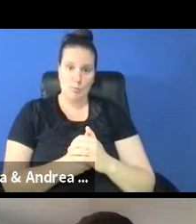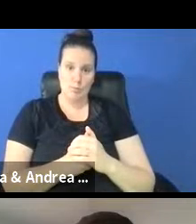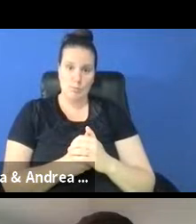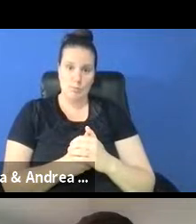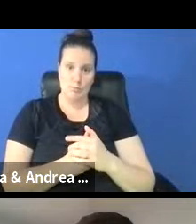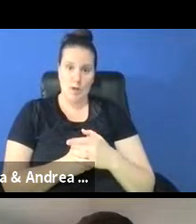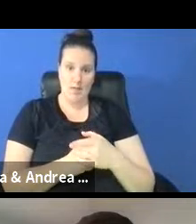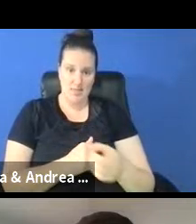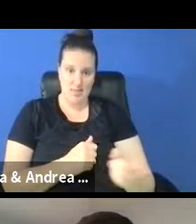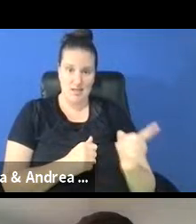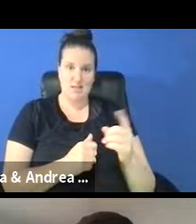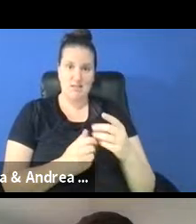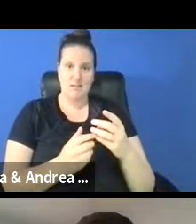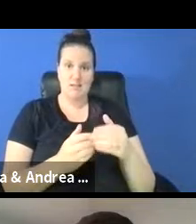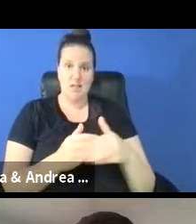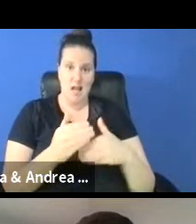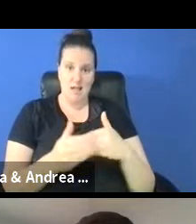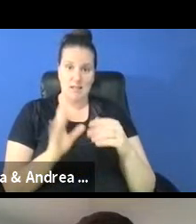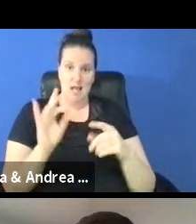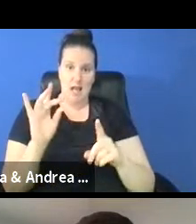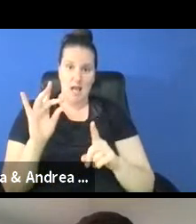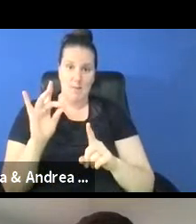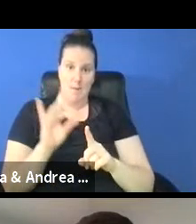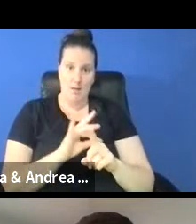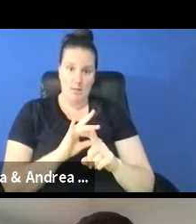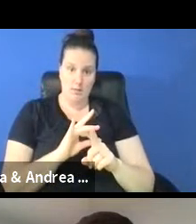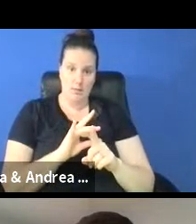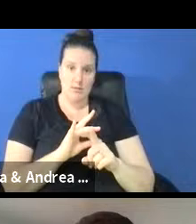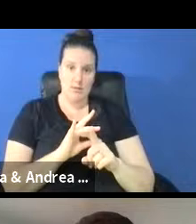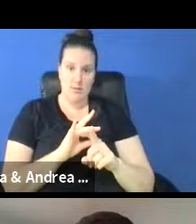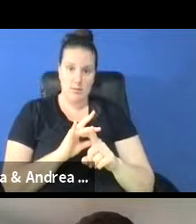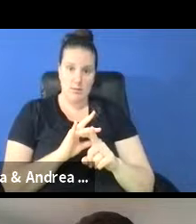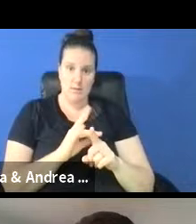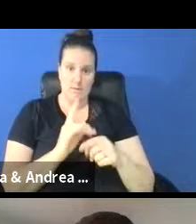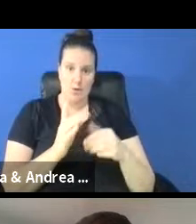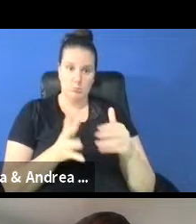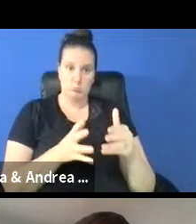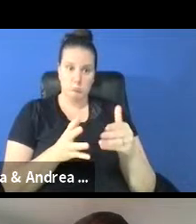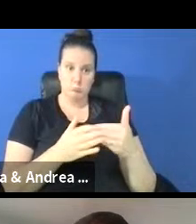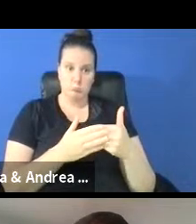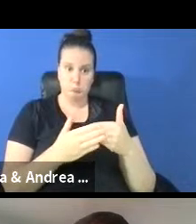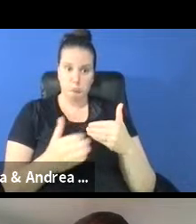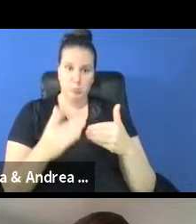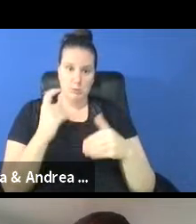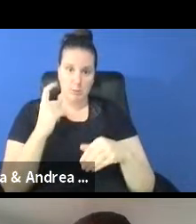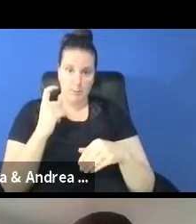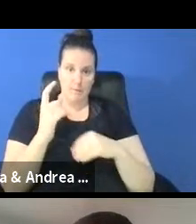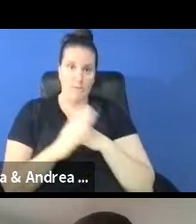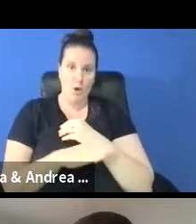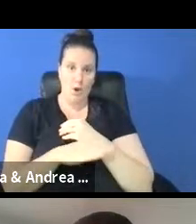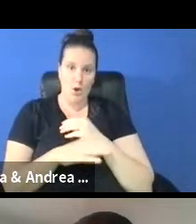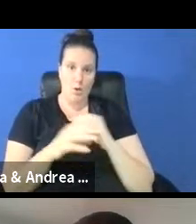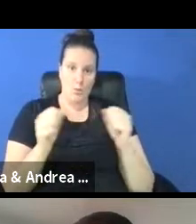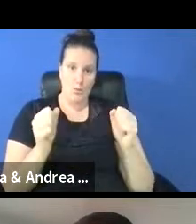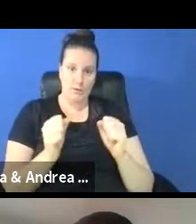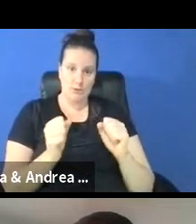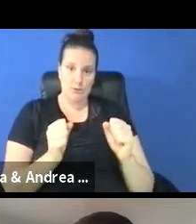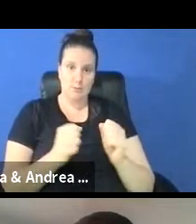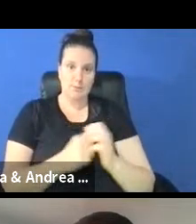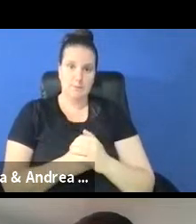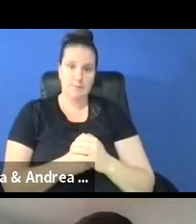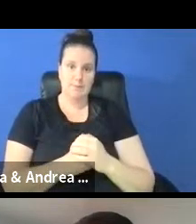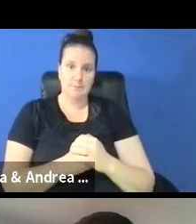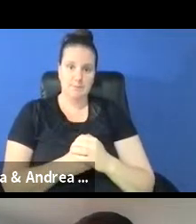next 8 months through the remainder of the summer, the fall, and winter,